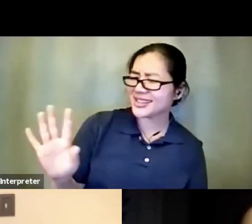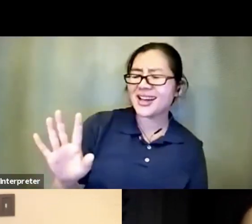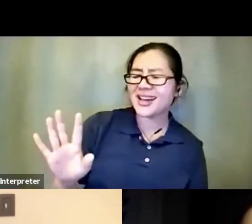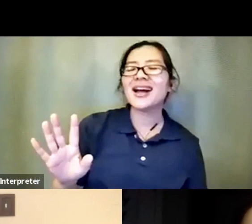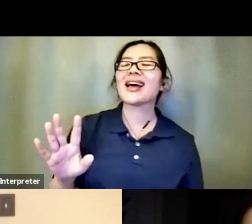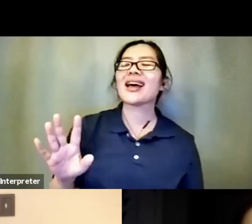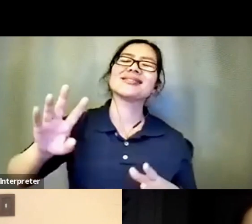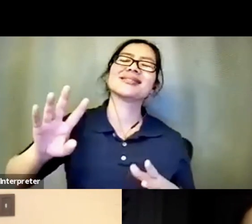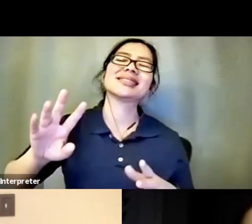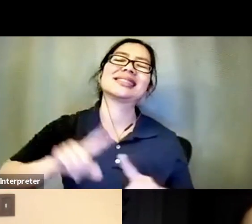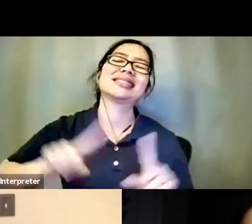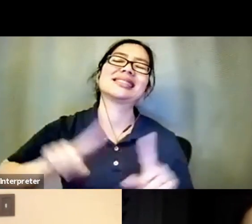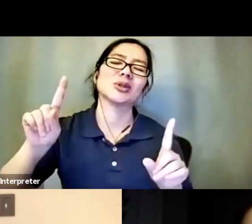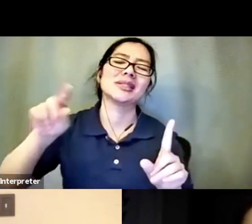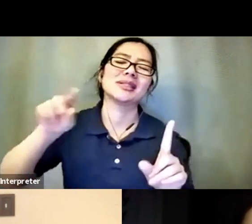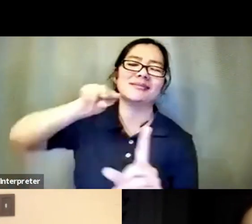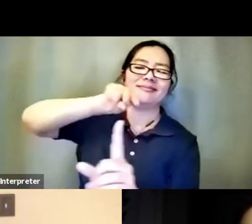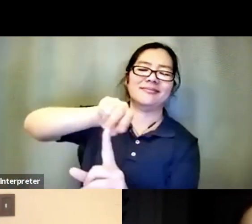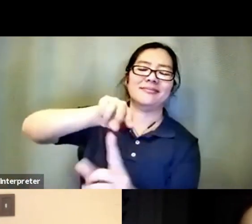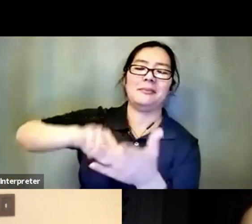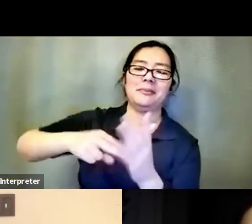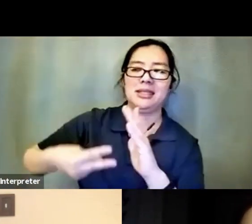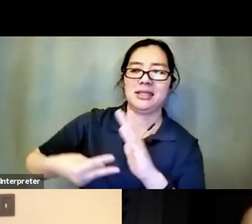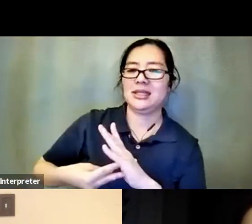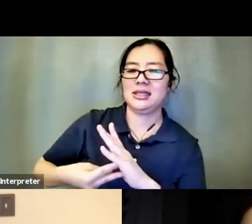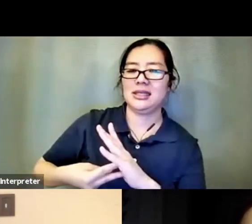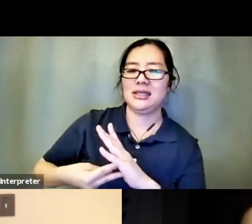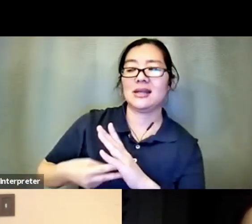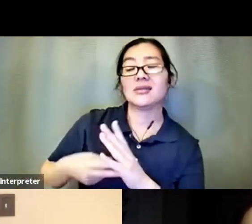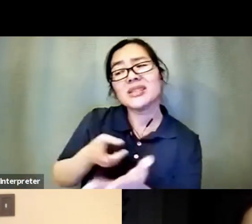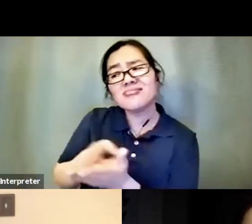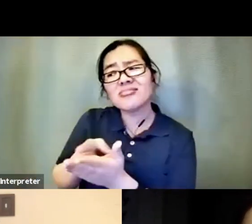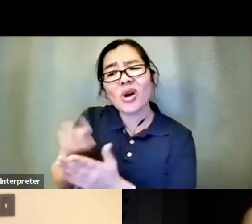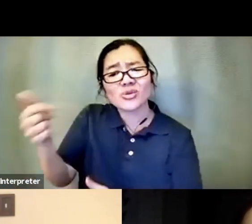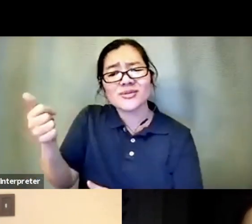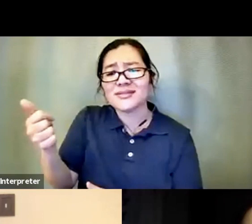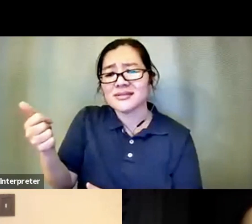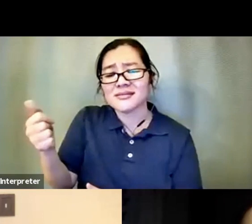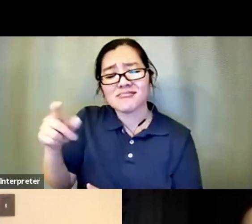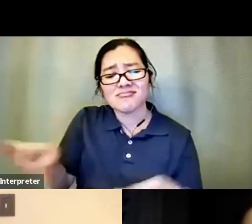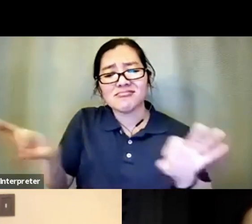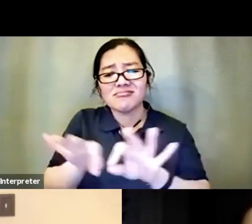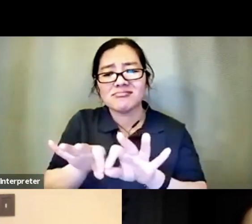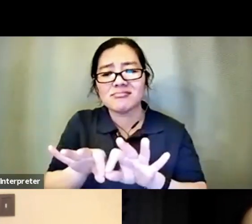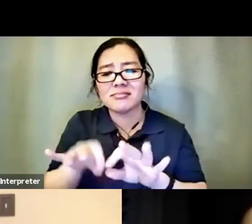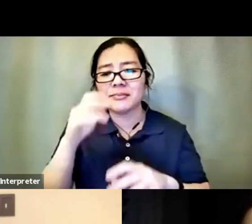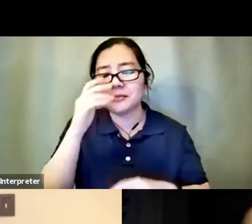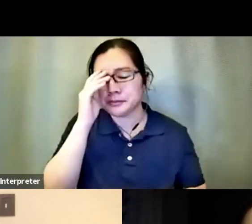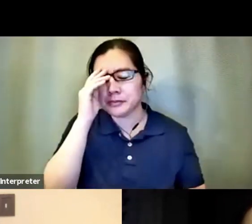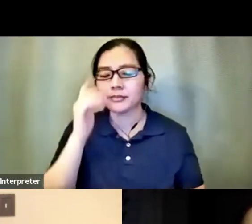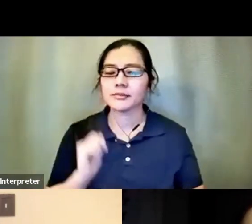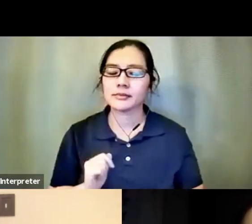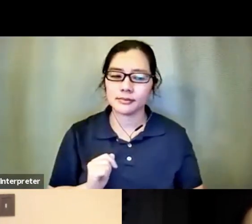very different. And I think just to gain your integrity, I you should speak about